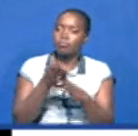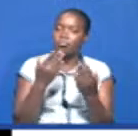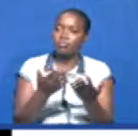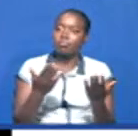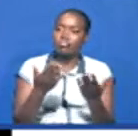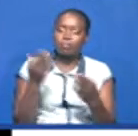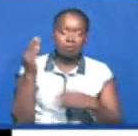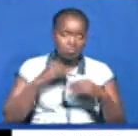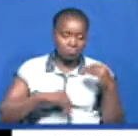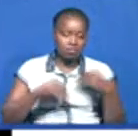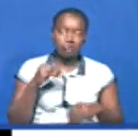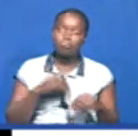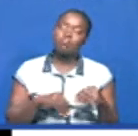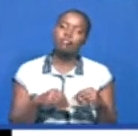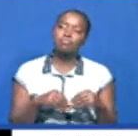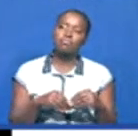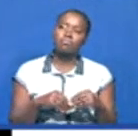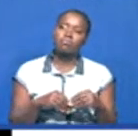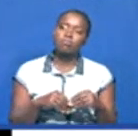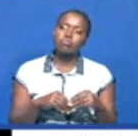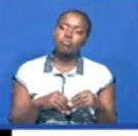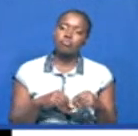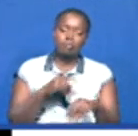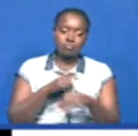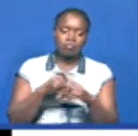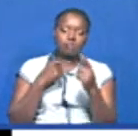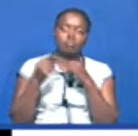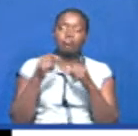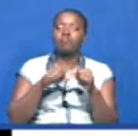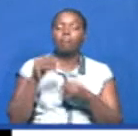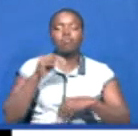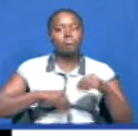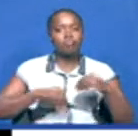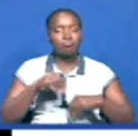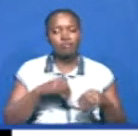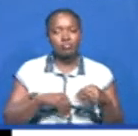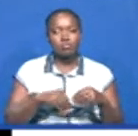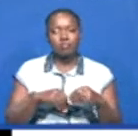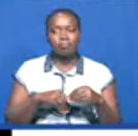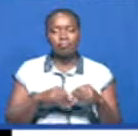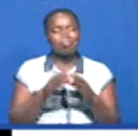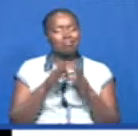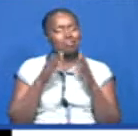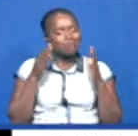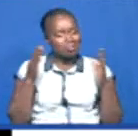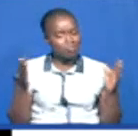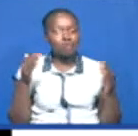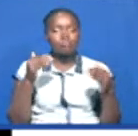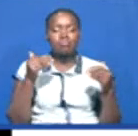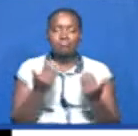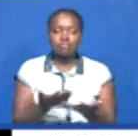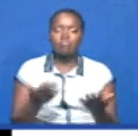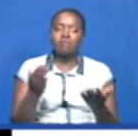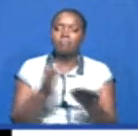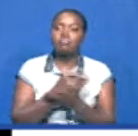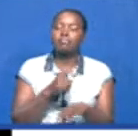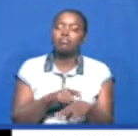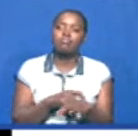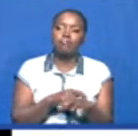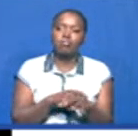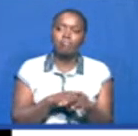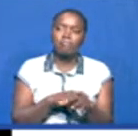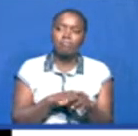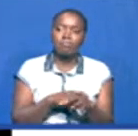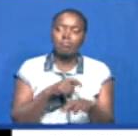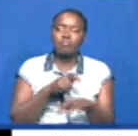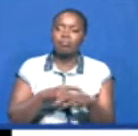corruption. When we talk about corruption, it's a big thing. And sometimes when